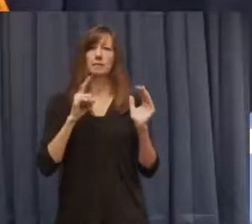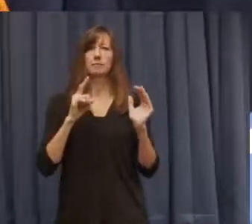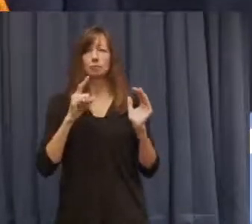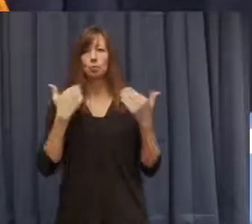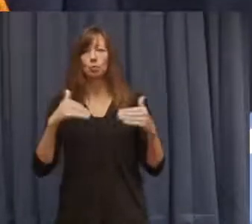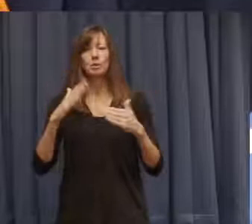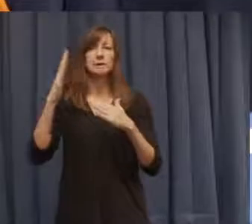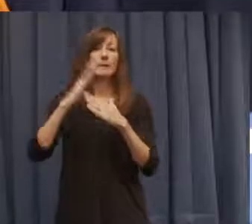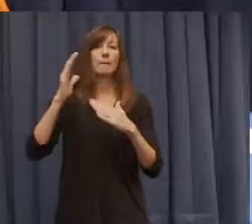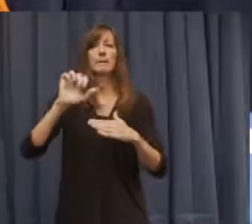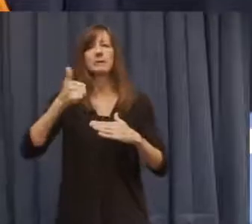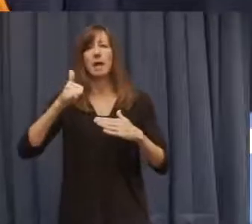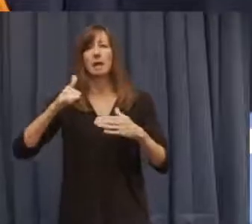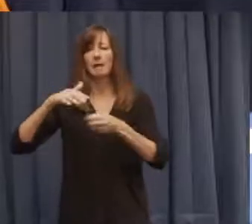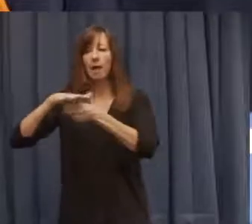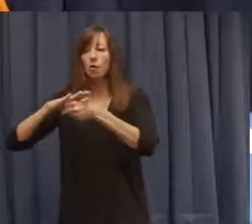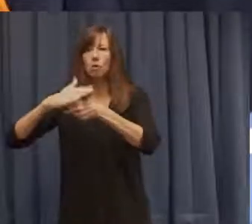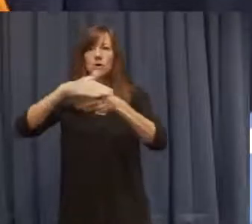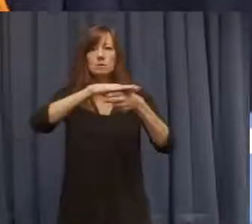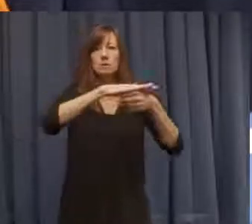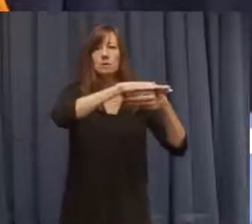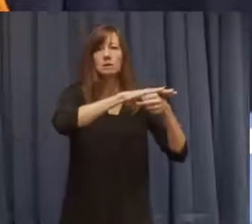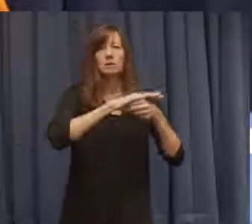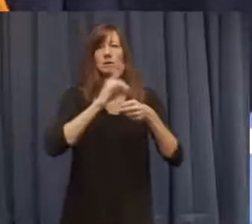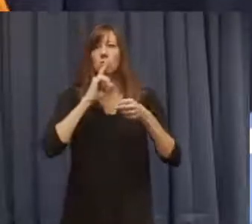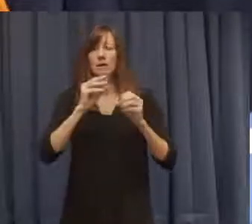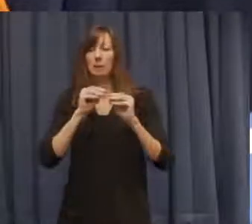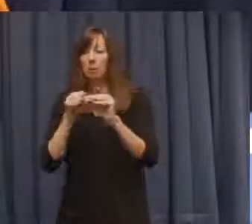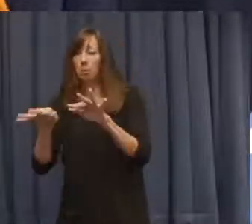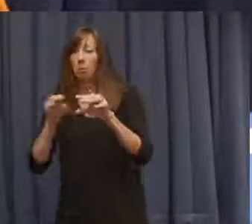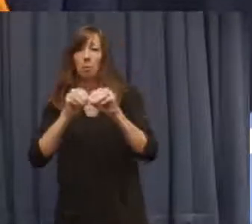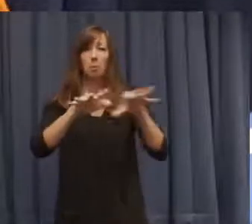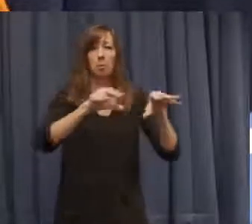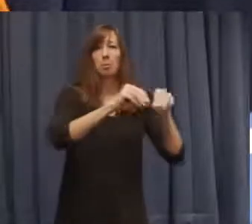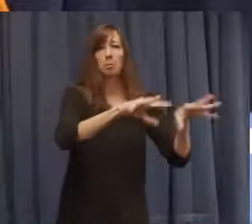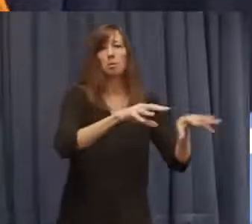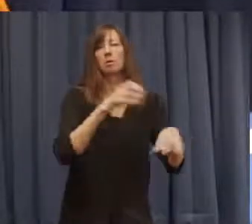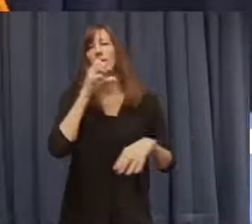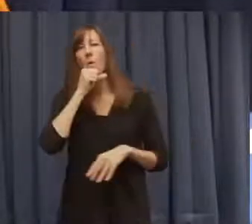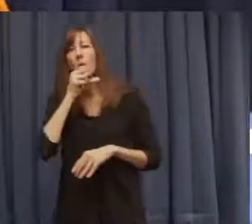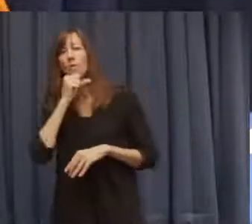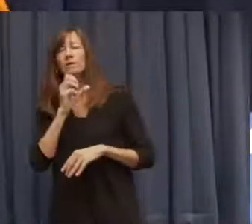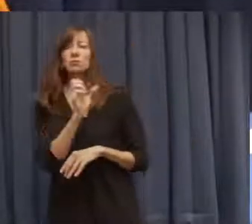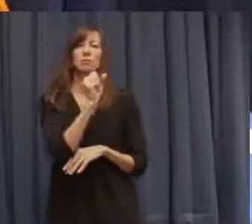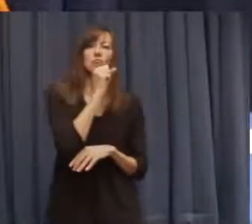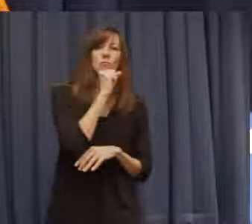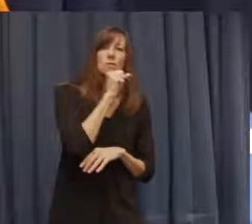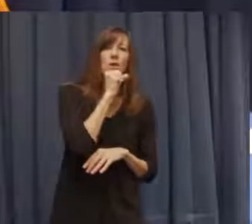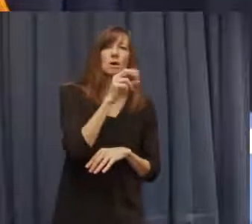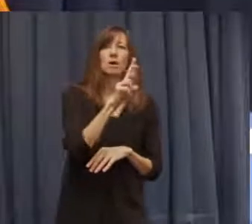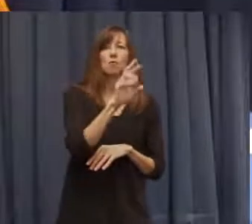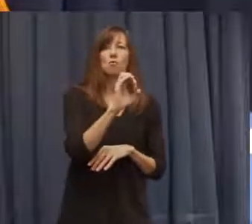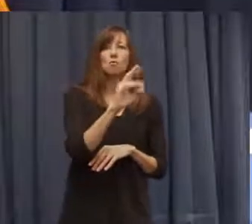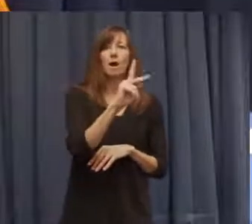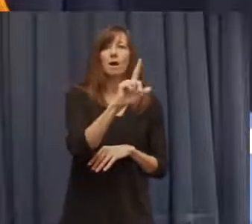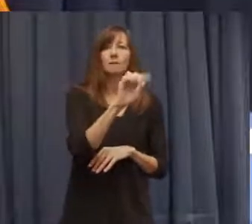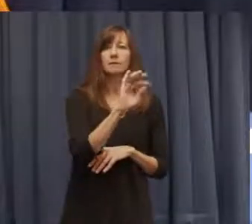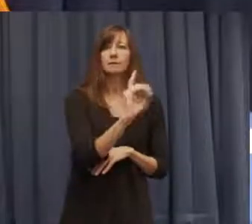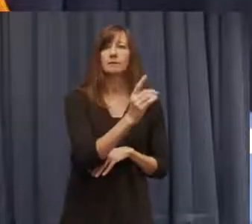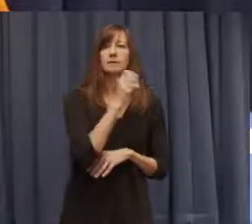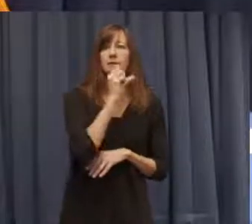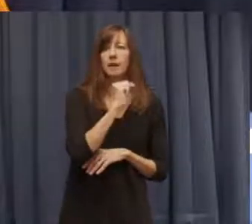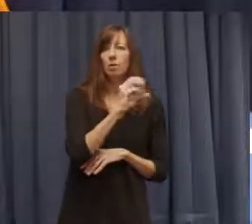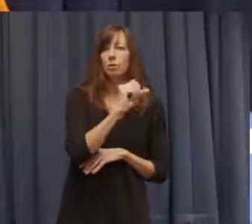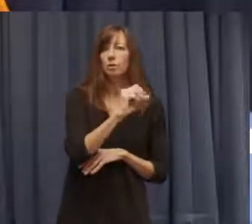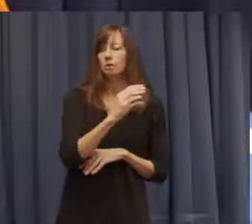will, predominantly in New York City, as well as Orange and Rockland counties, where we've seen upwards of approaching